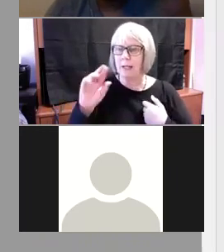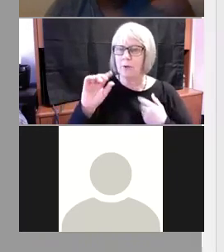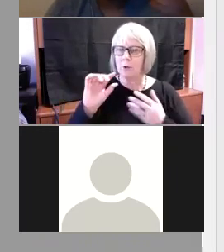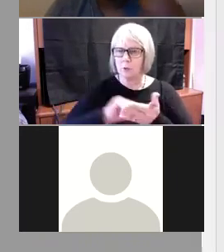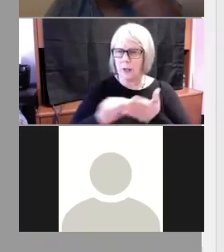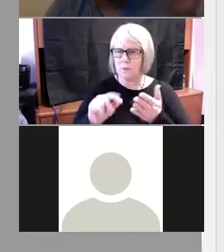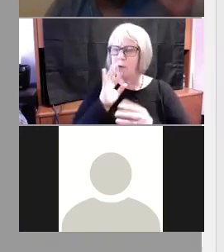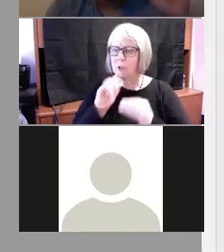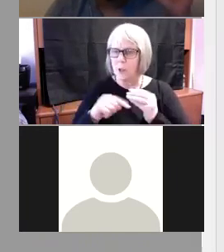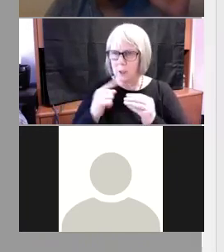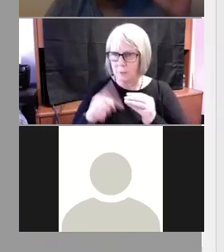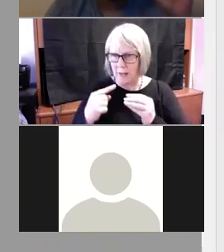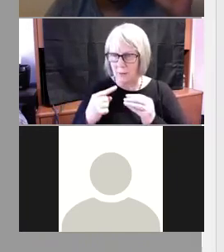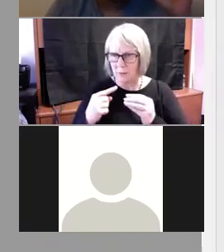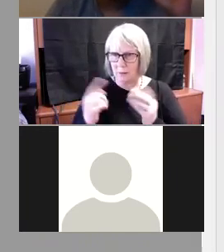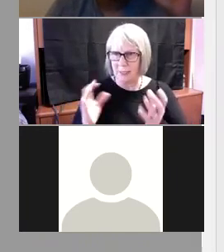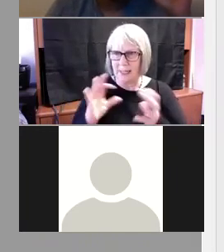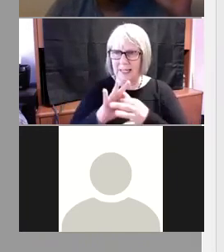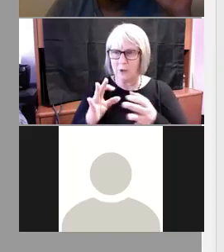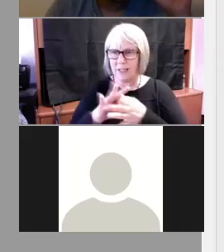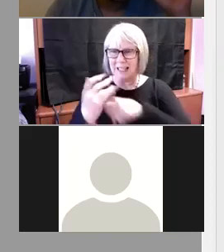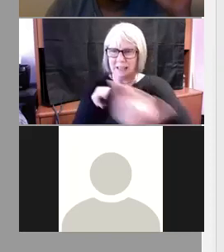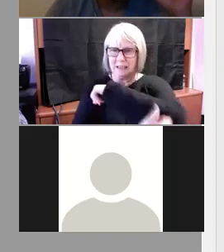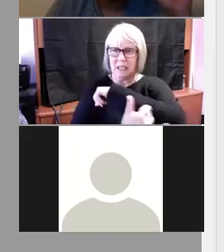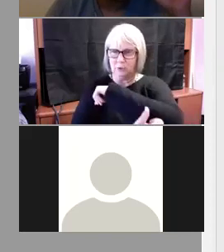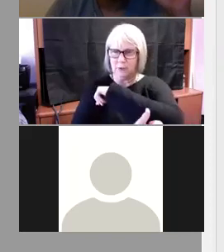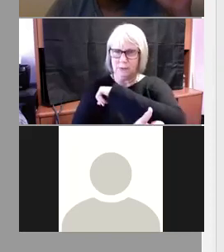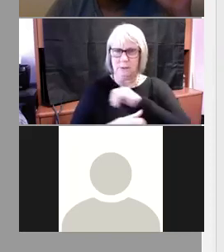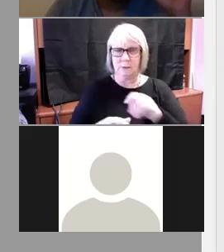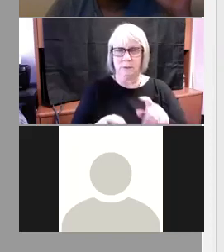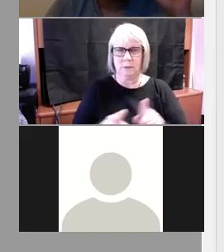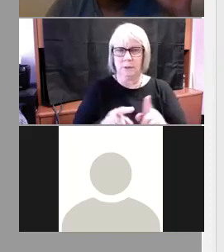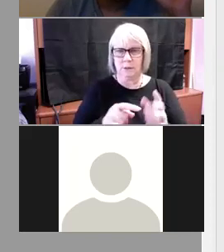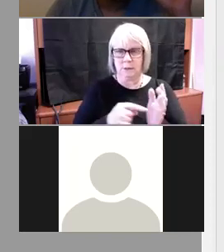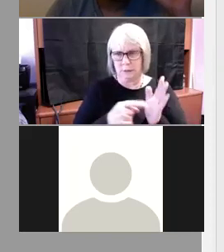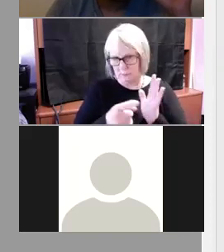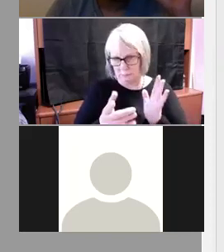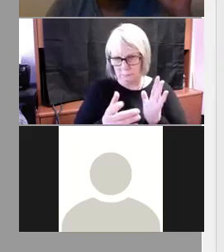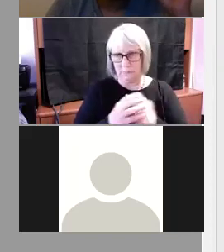about interconnected countries. As who said this?